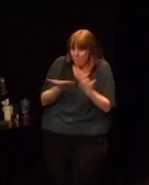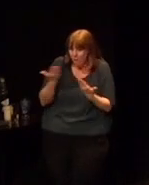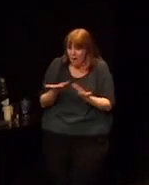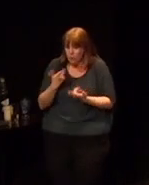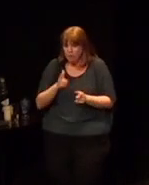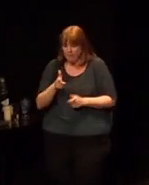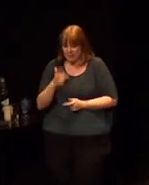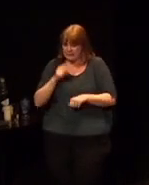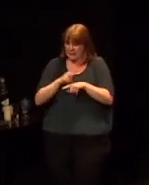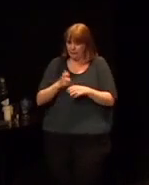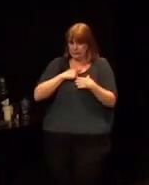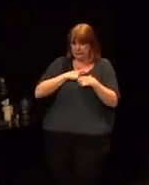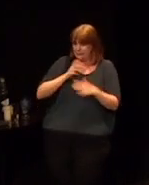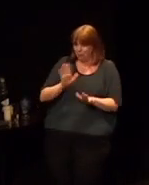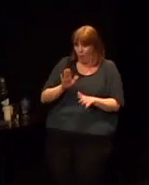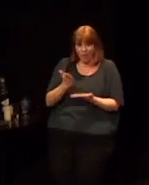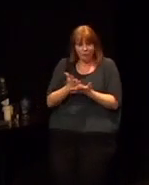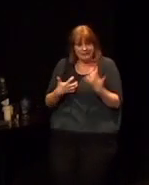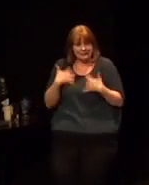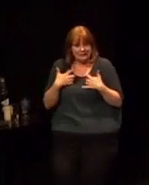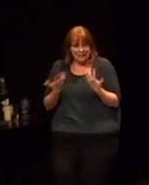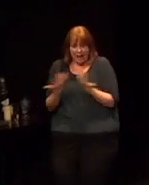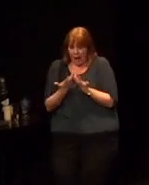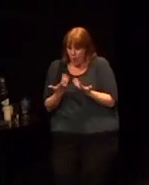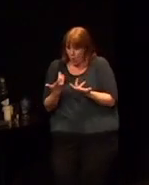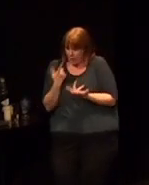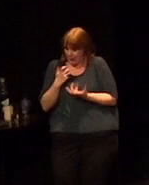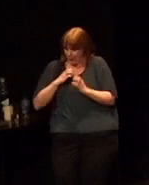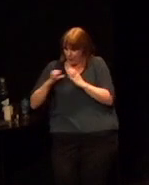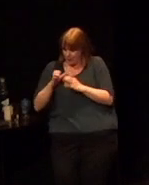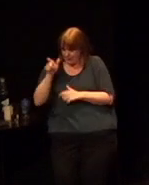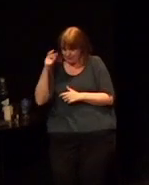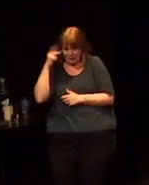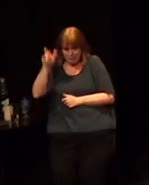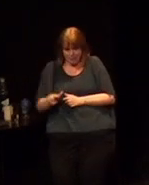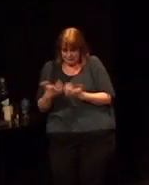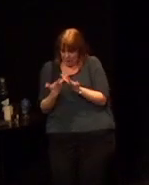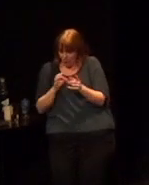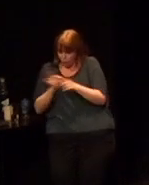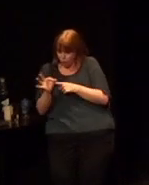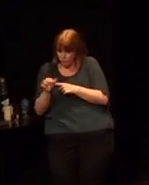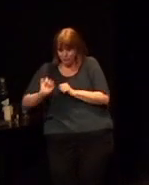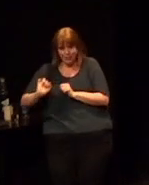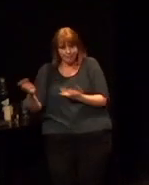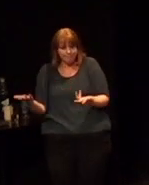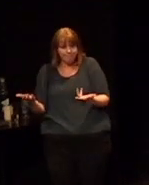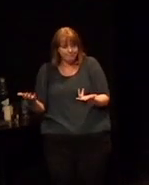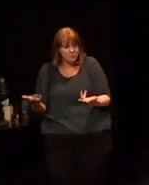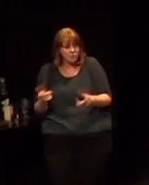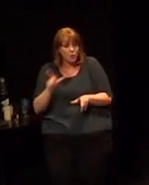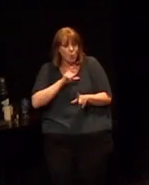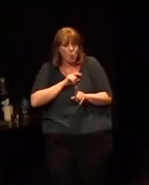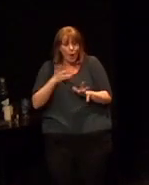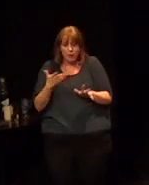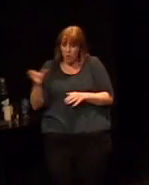not a fear factor anymore, I would say. They're more like, how can I work out how to communicate? How can I make this better? I mean, why don't we have people